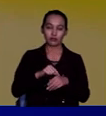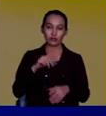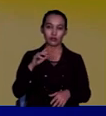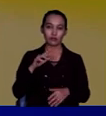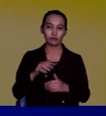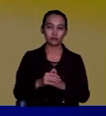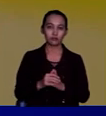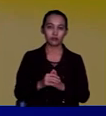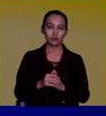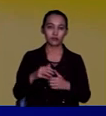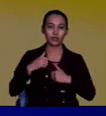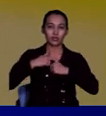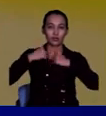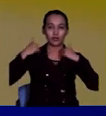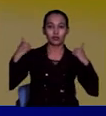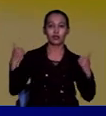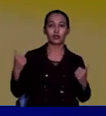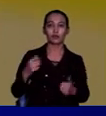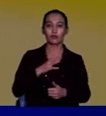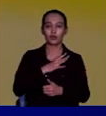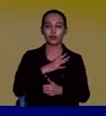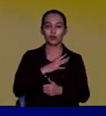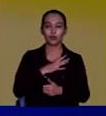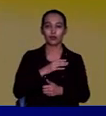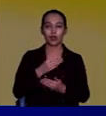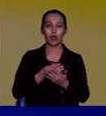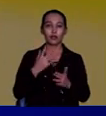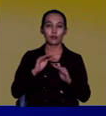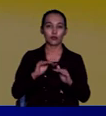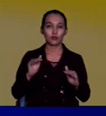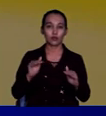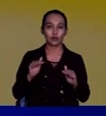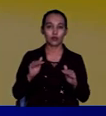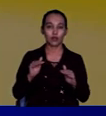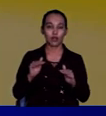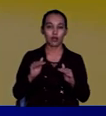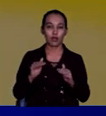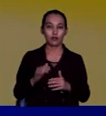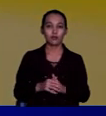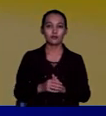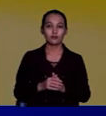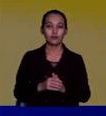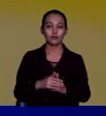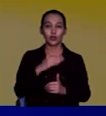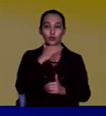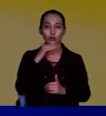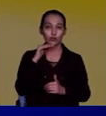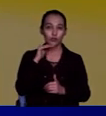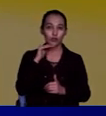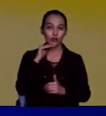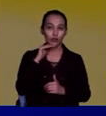his qilib, po'stinini yechibdi. Aziz bolajonlar, xulosa shundaki, ko'p